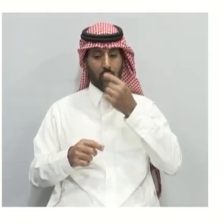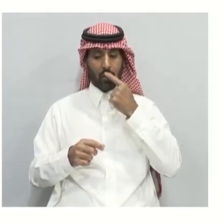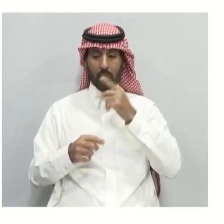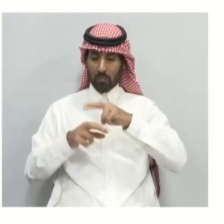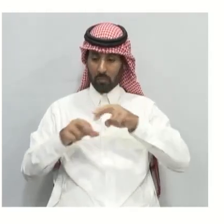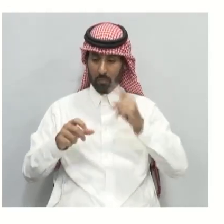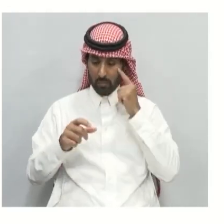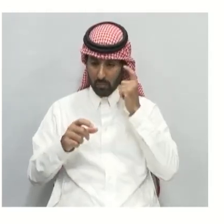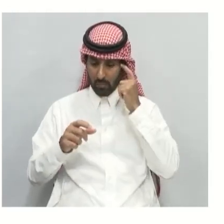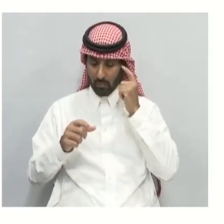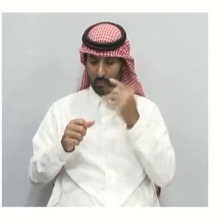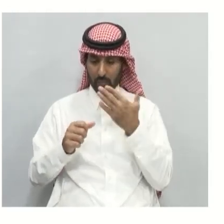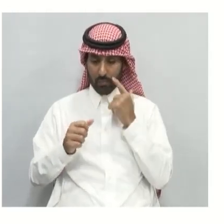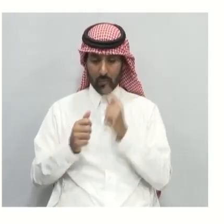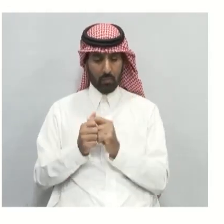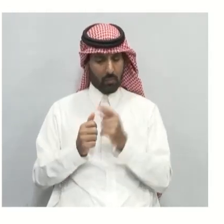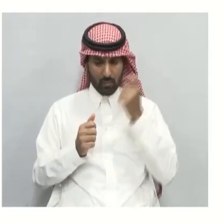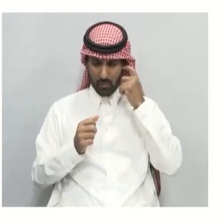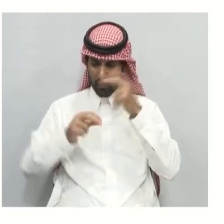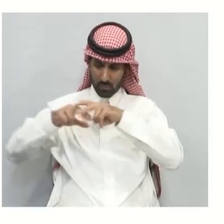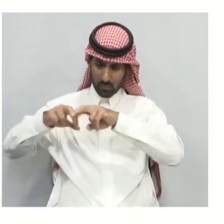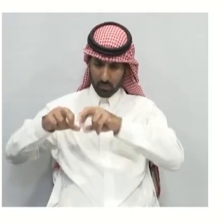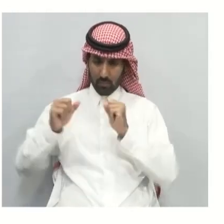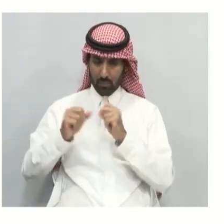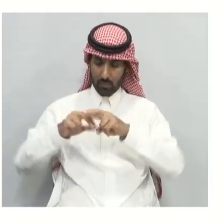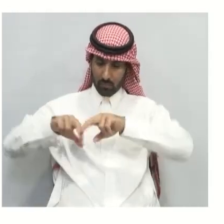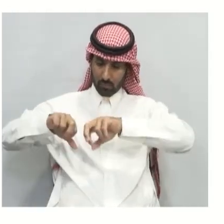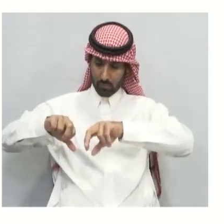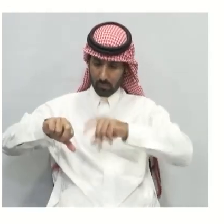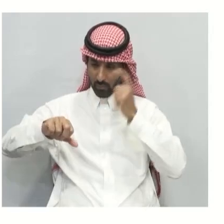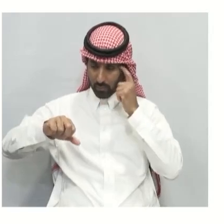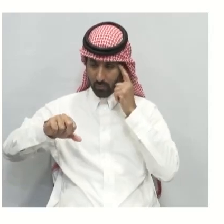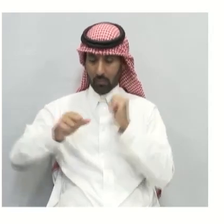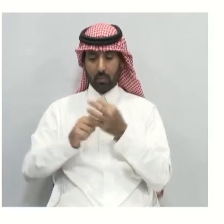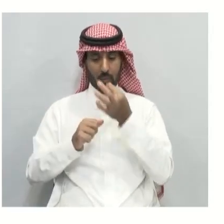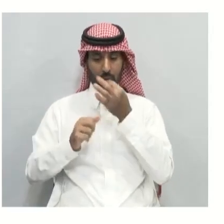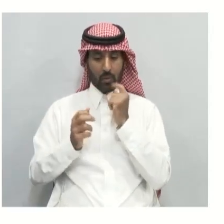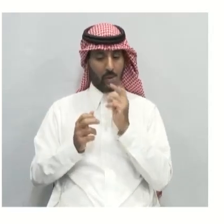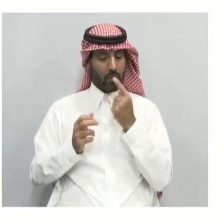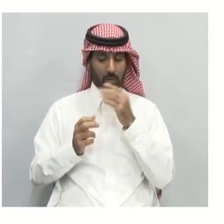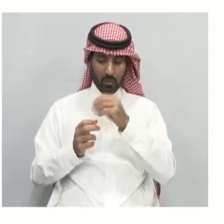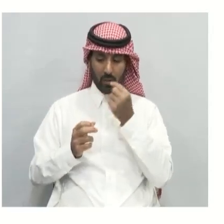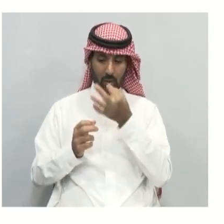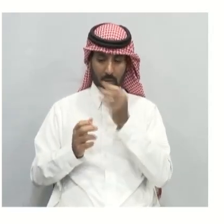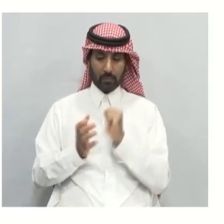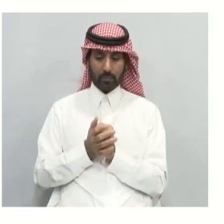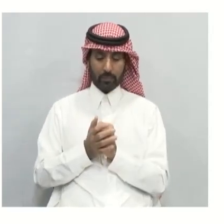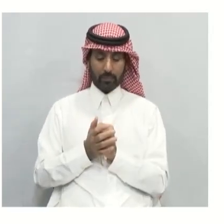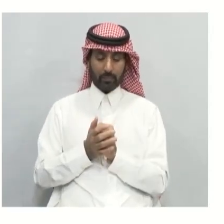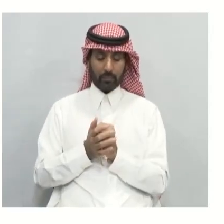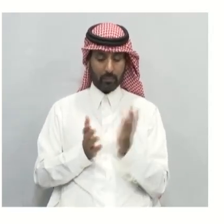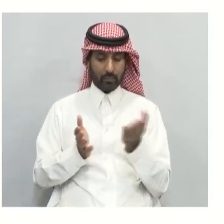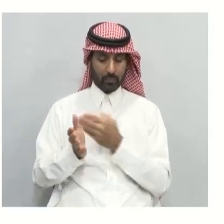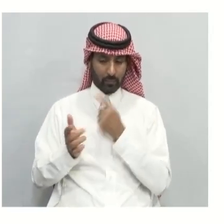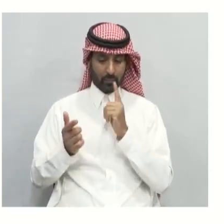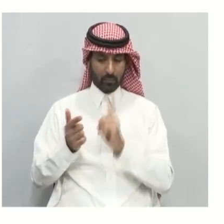well, hairstyle, or discovered? He actually discovered, found the penicillin. The